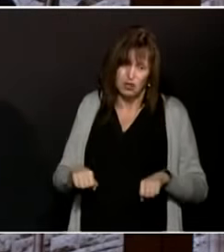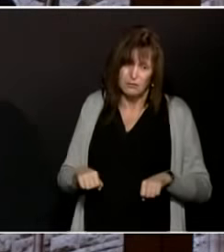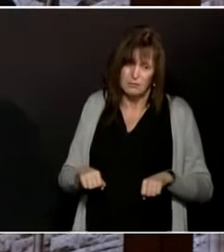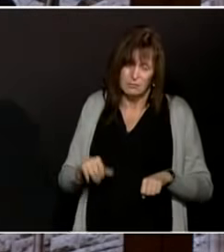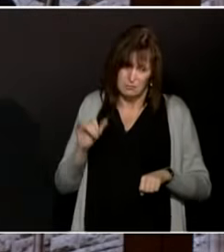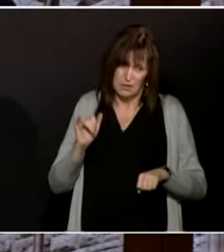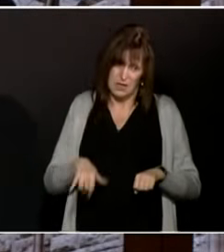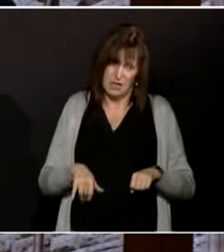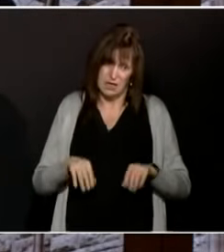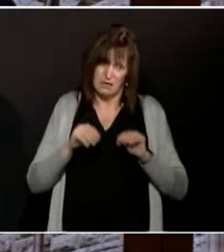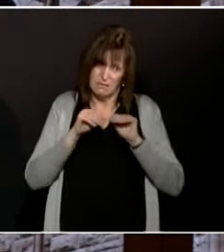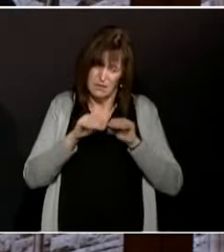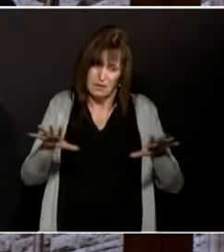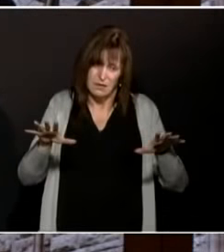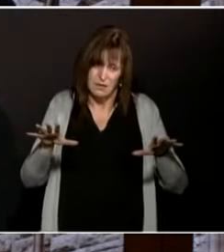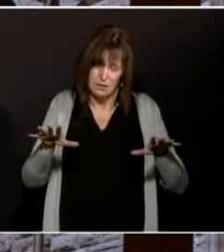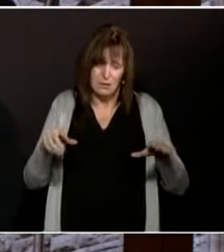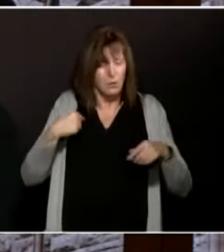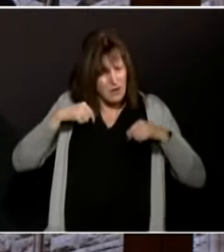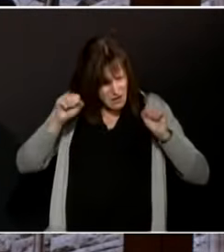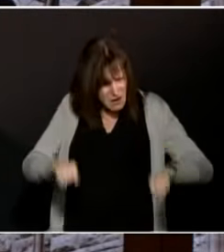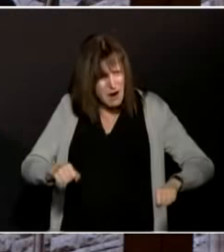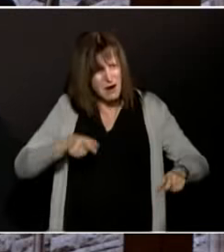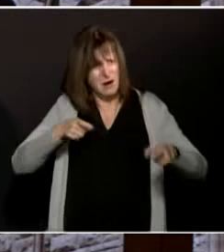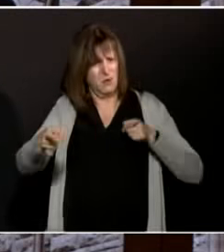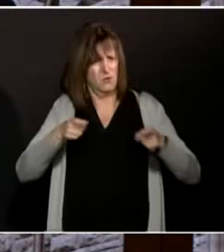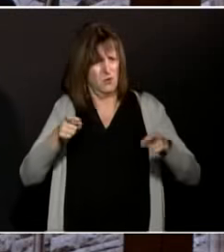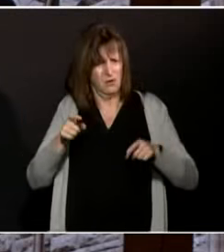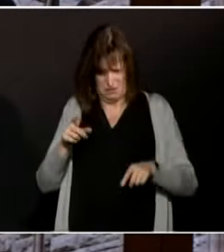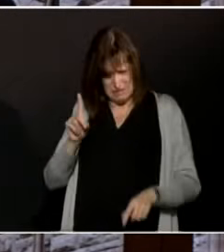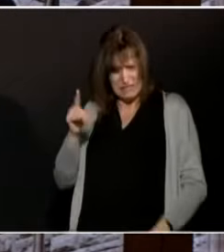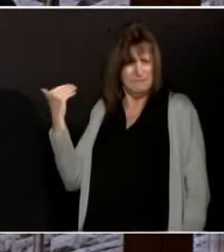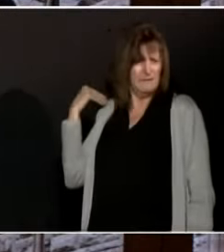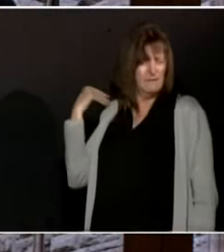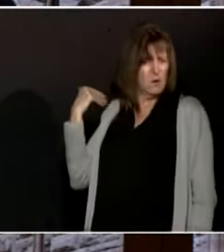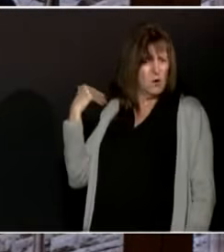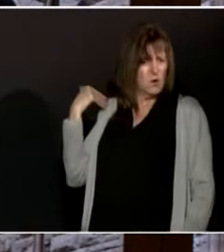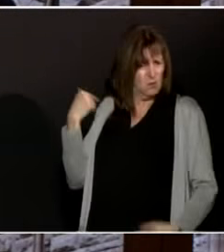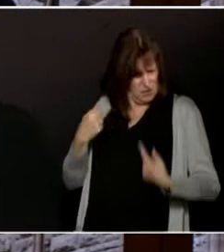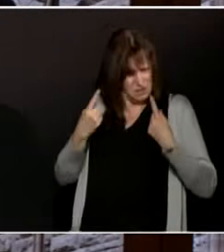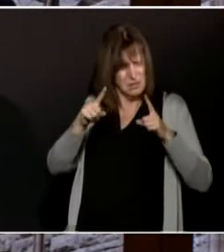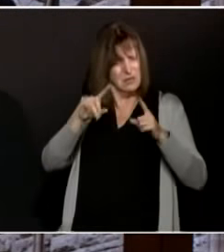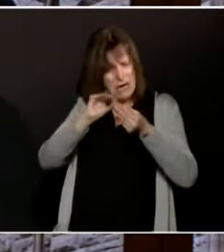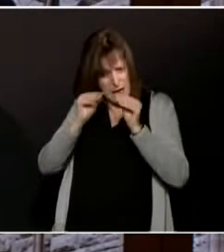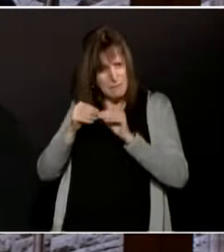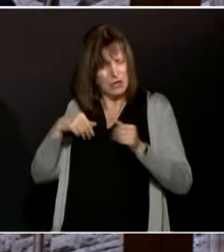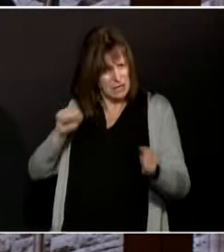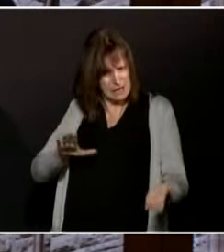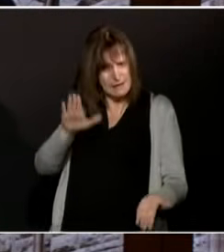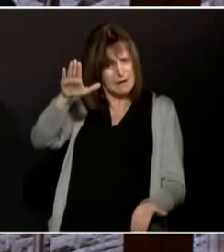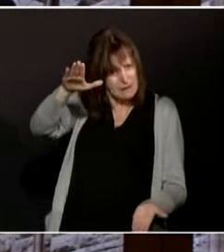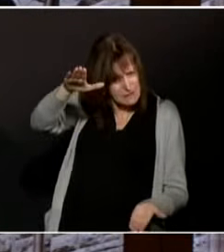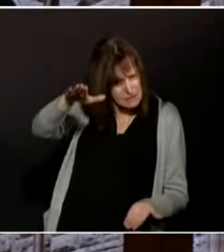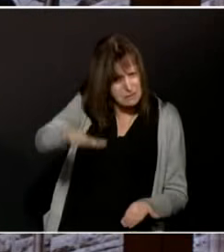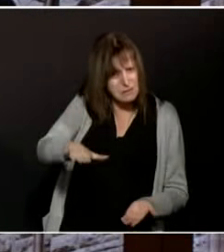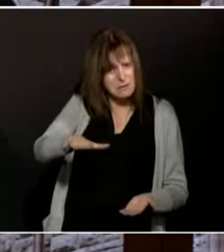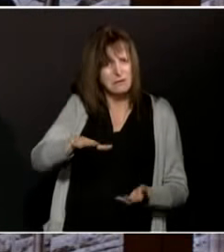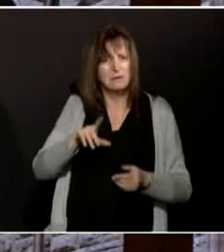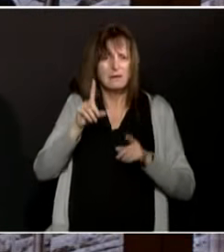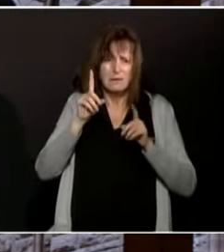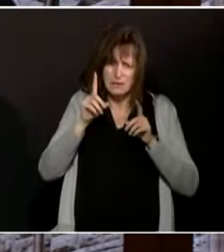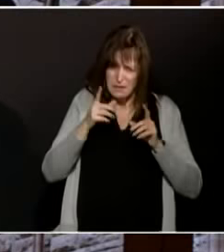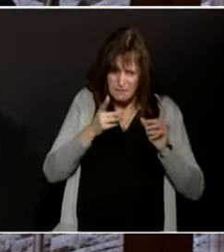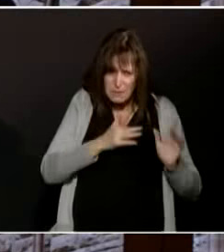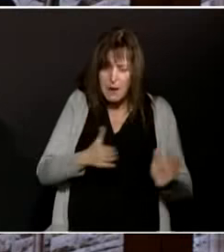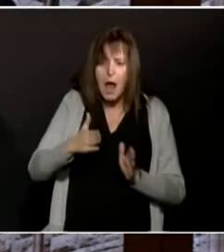We've done it before, so let's see if we can keep that down and not get to the 10,000. But we're trying to plan in case we have to. We have to do what we need to